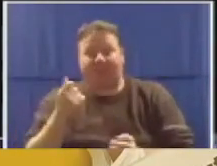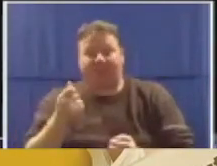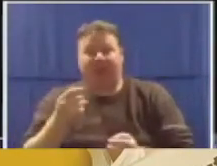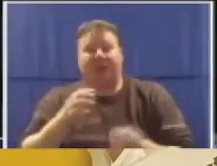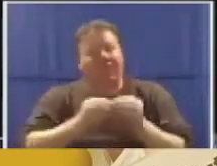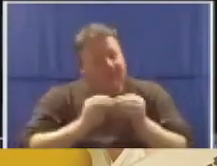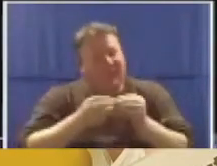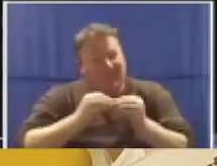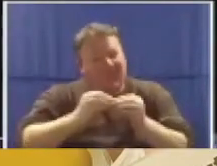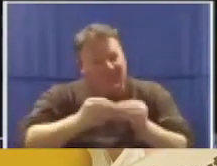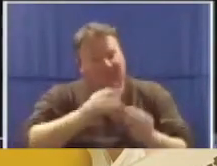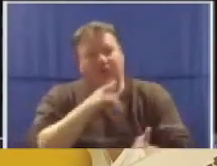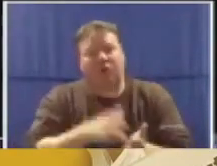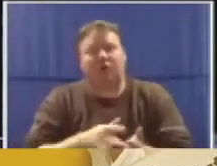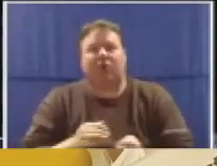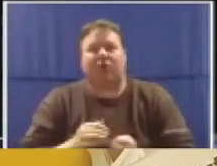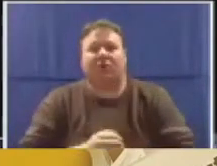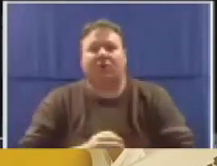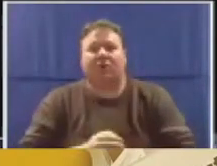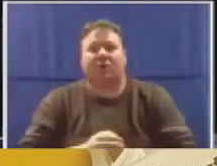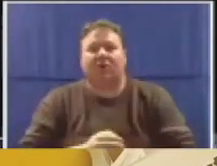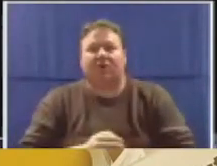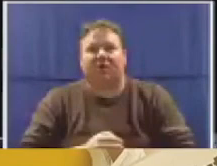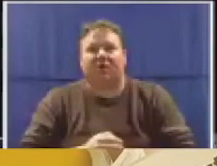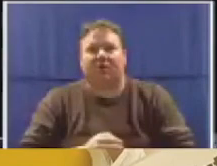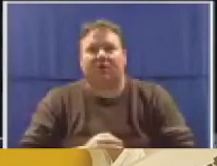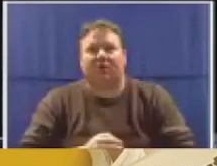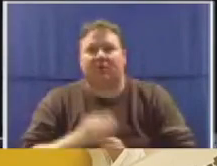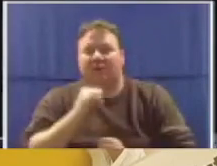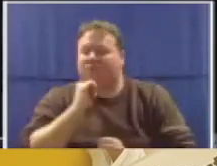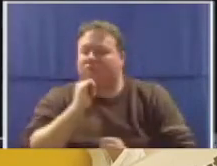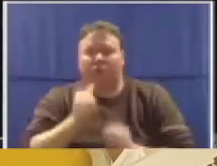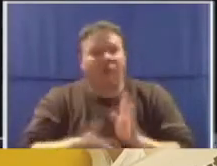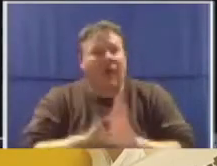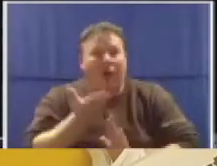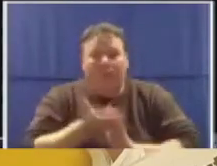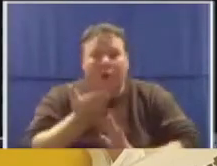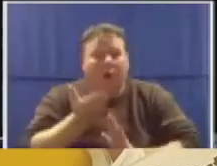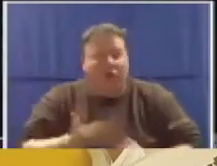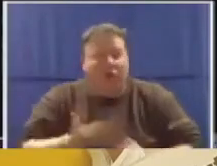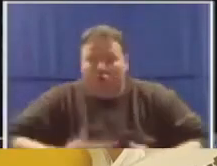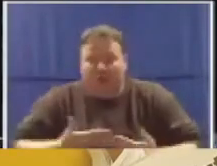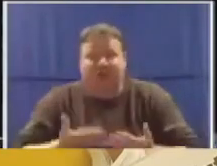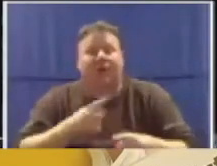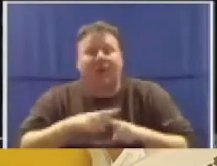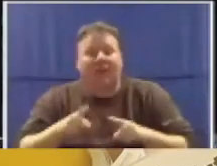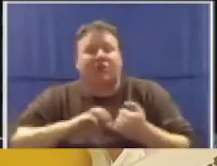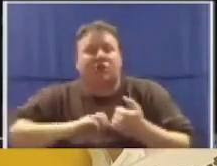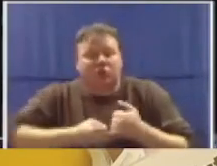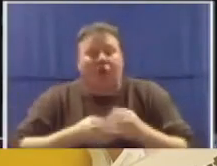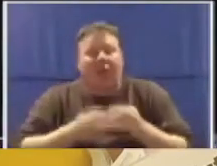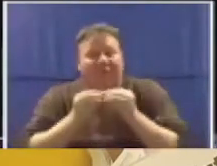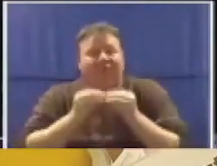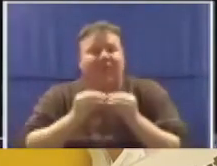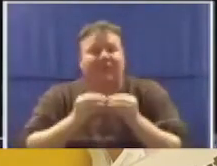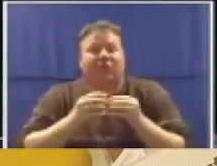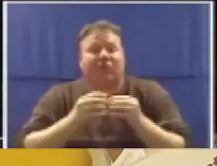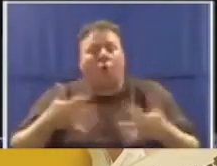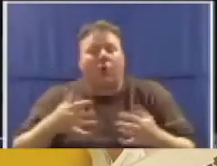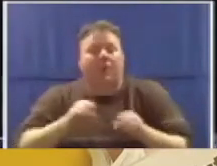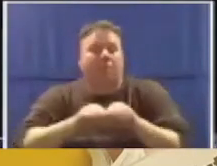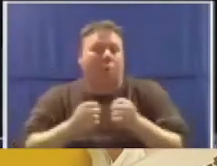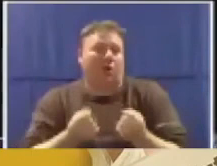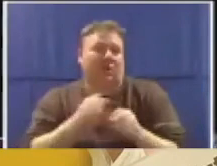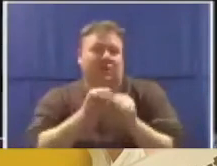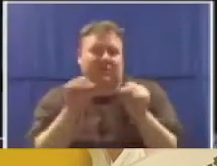to secure the infrastructure instead of upgrading services and investing in making